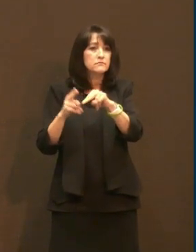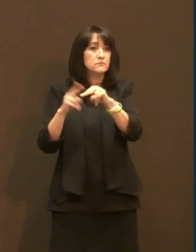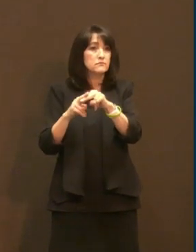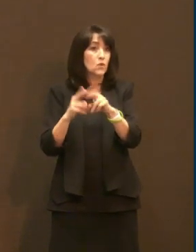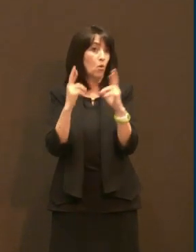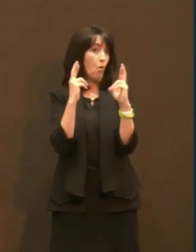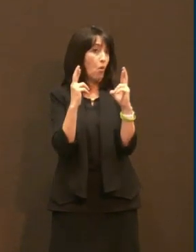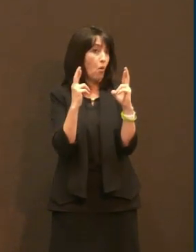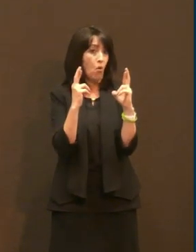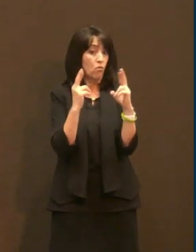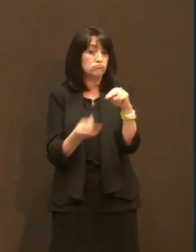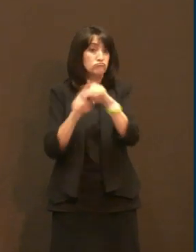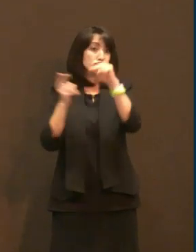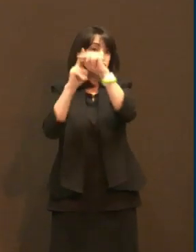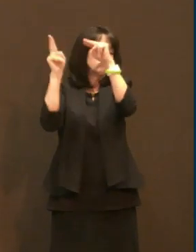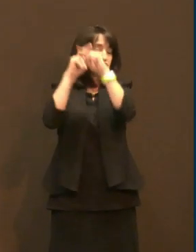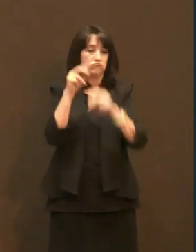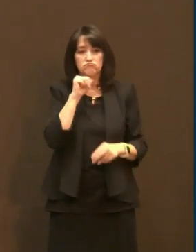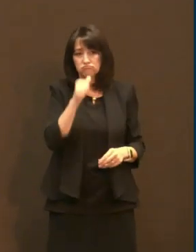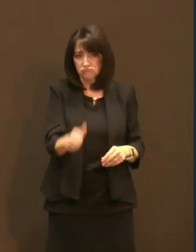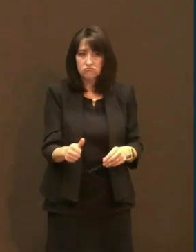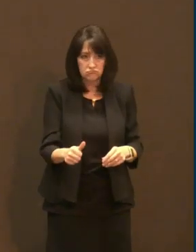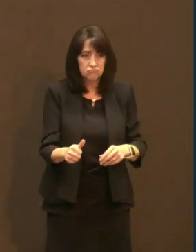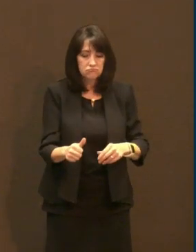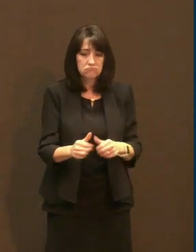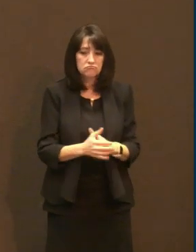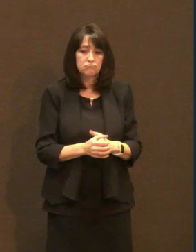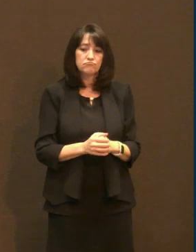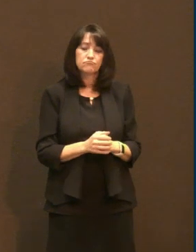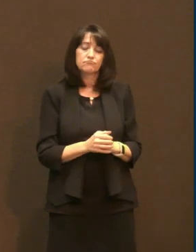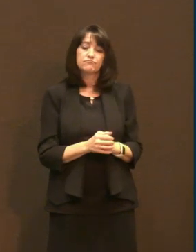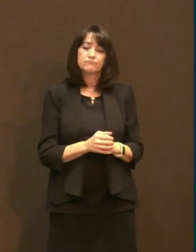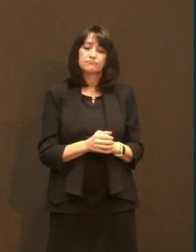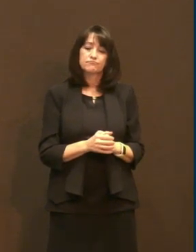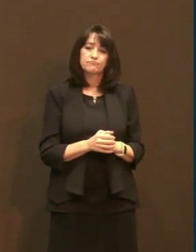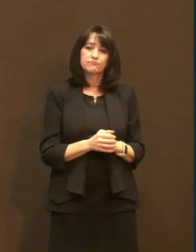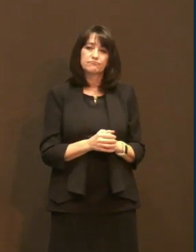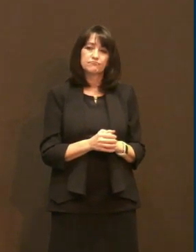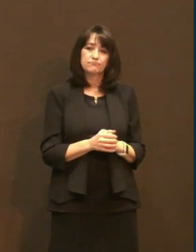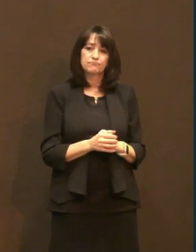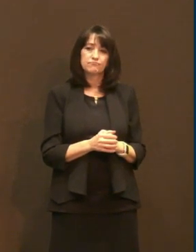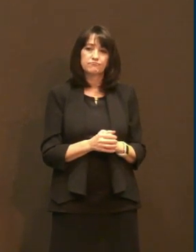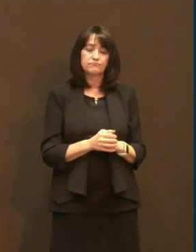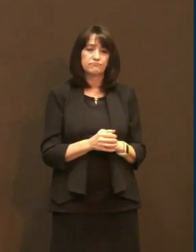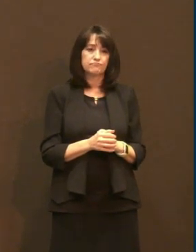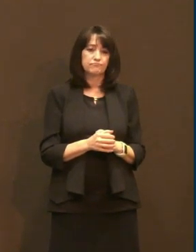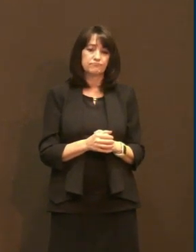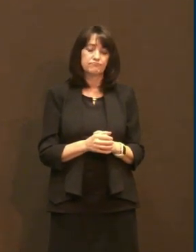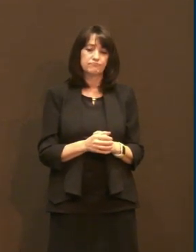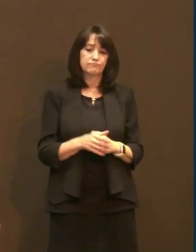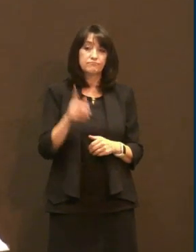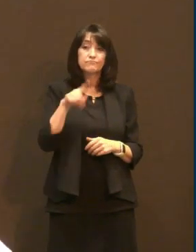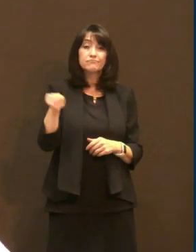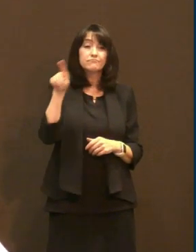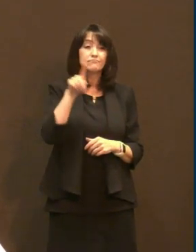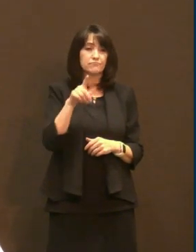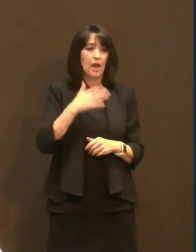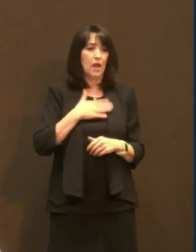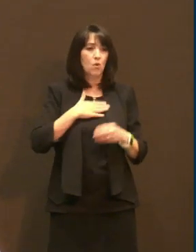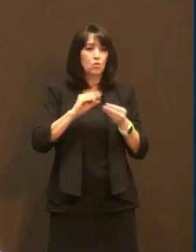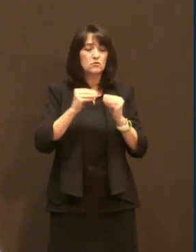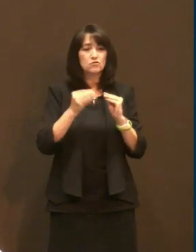see the increase there since the beginning of the first case back in February